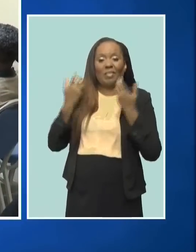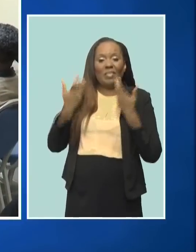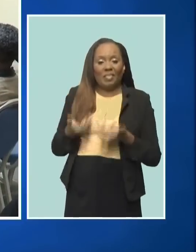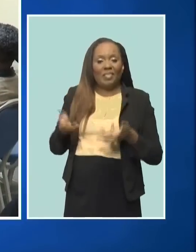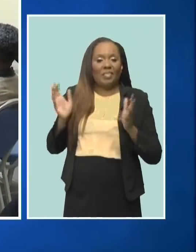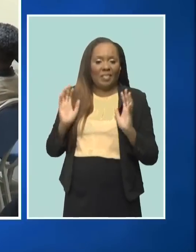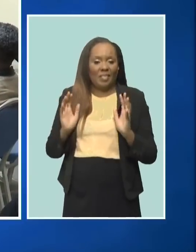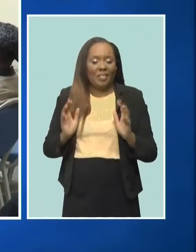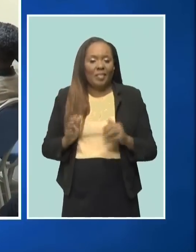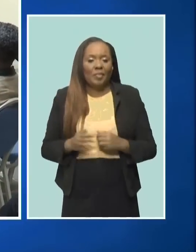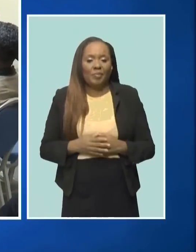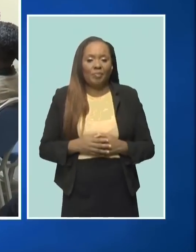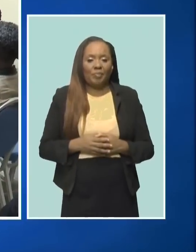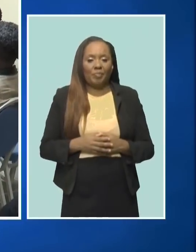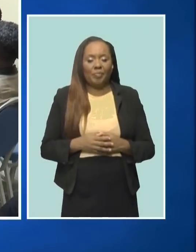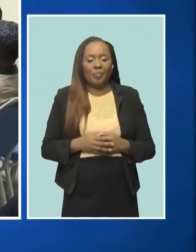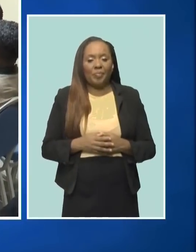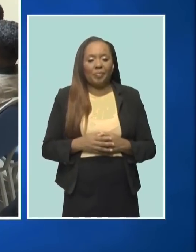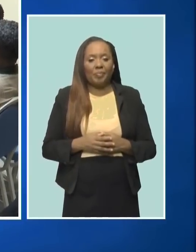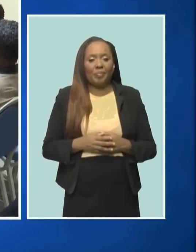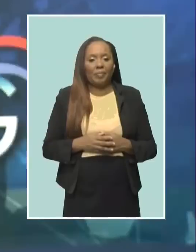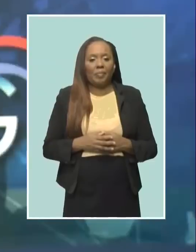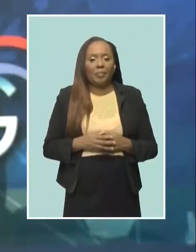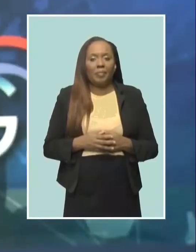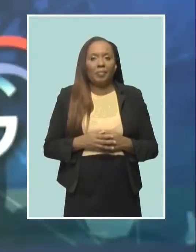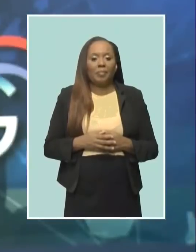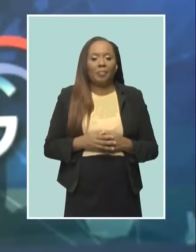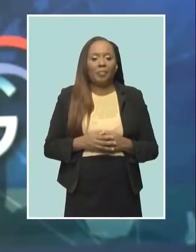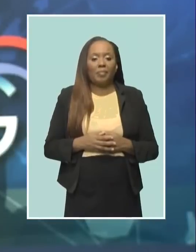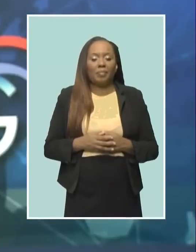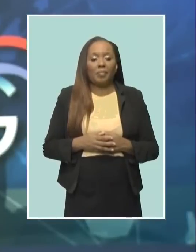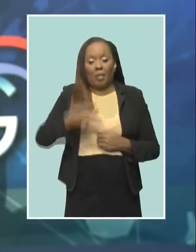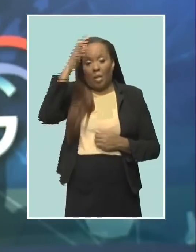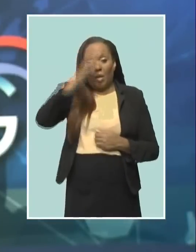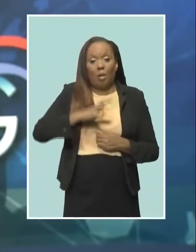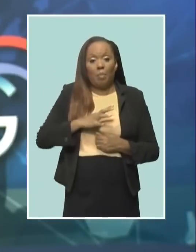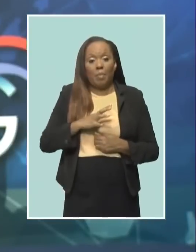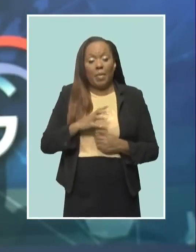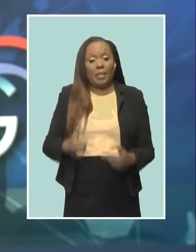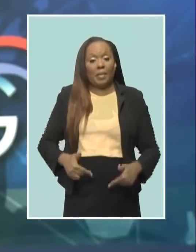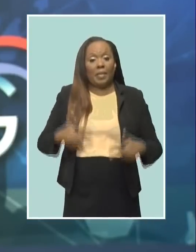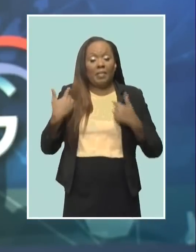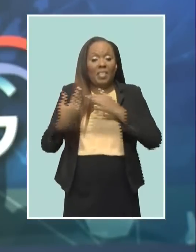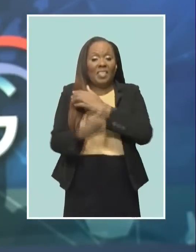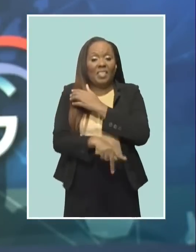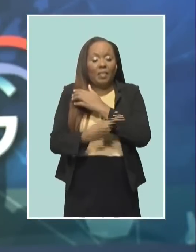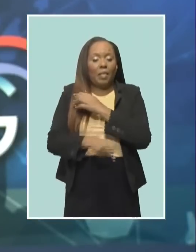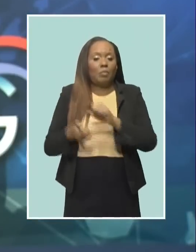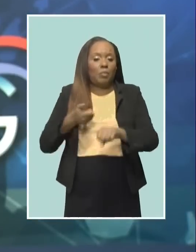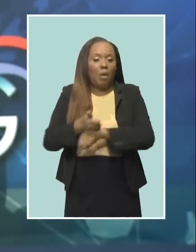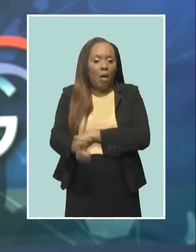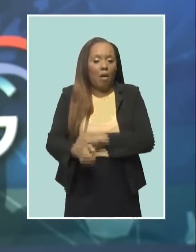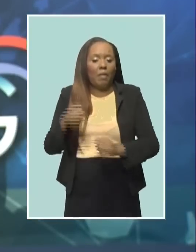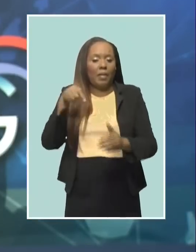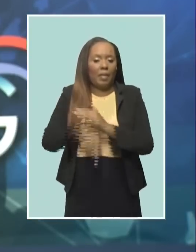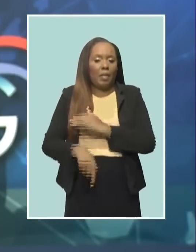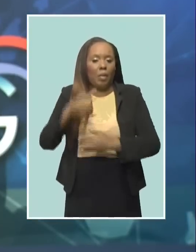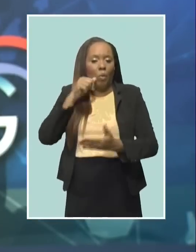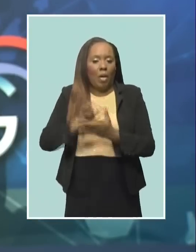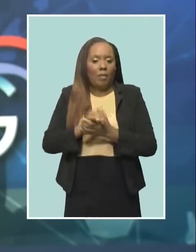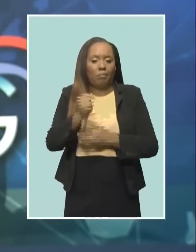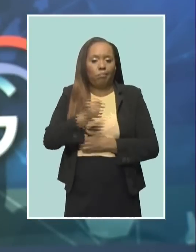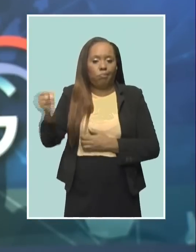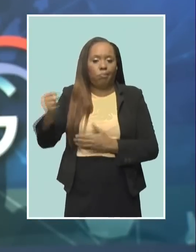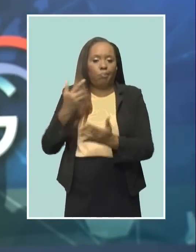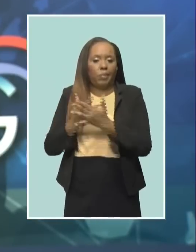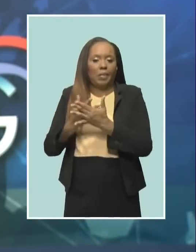Agard, CBC News. A St. Philip man charged for the murder of his wife has been remanded